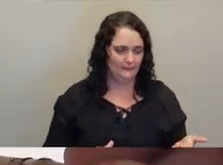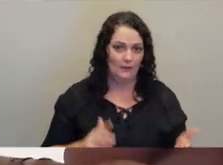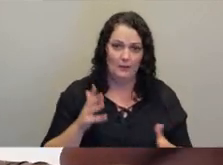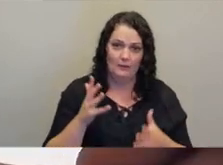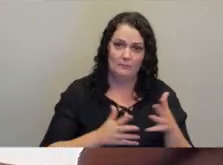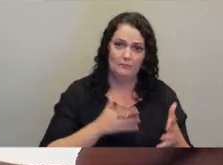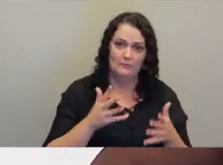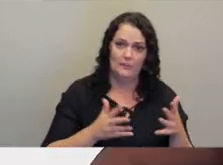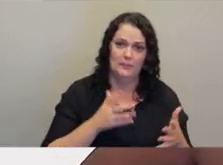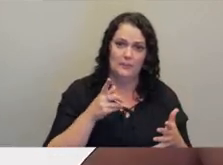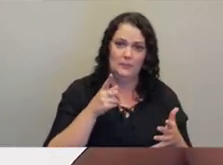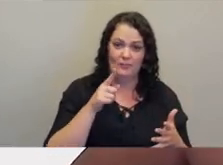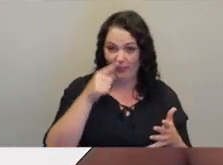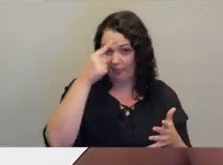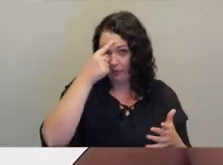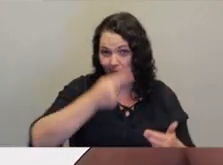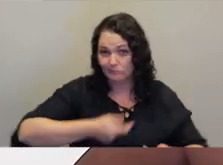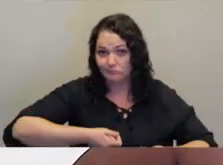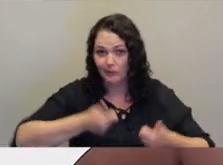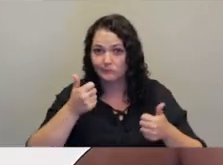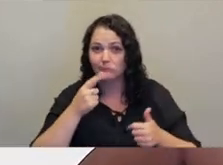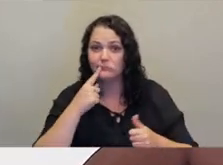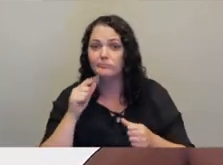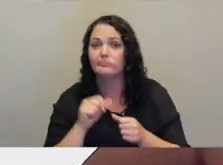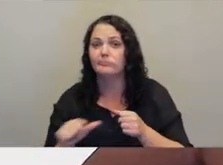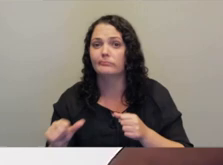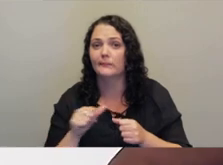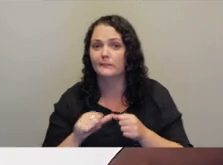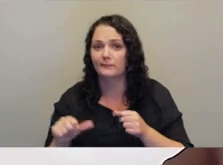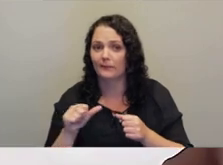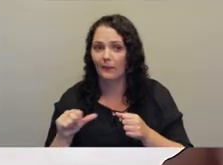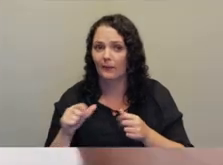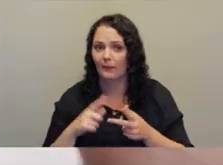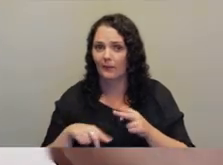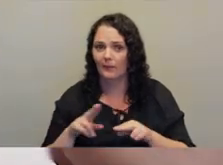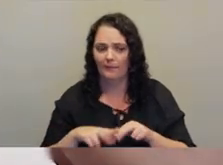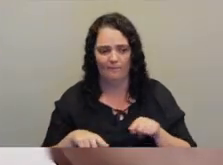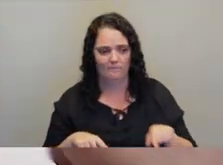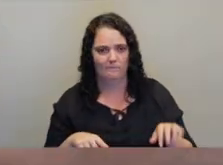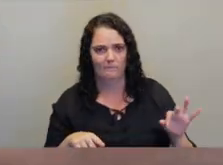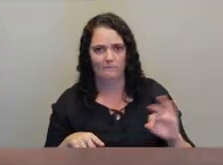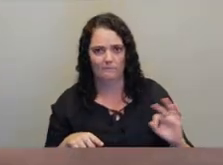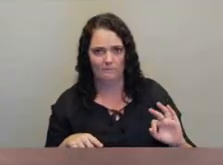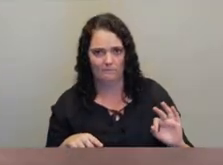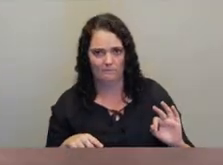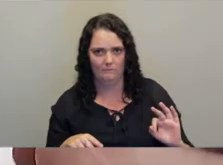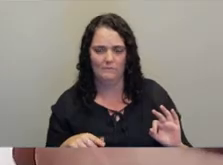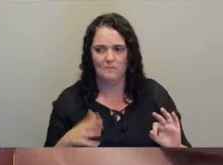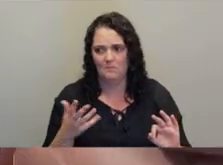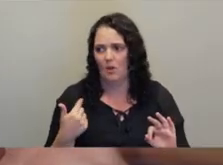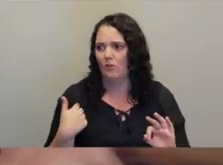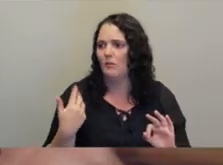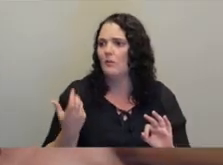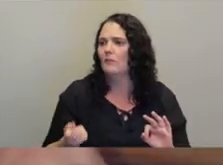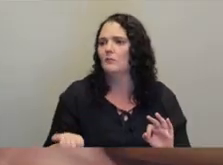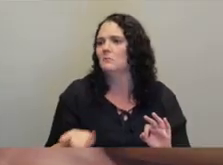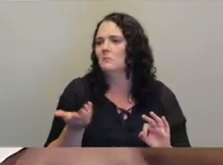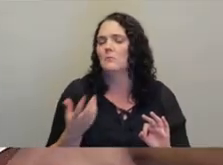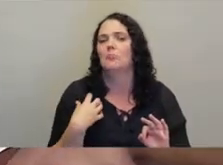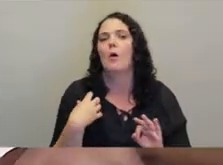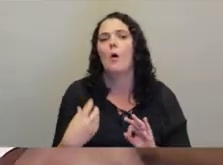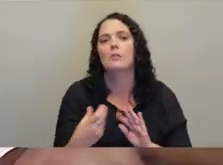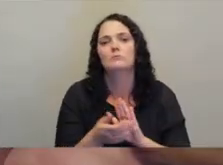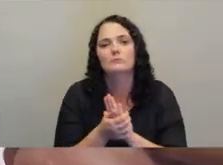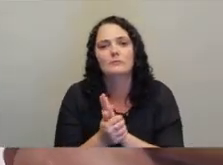okay, well, it's a bad drawing because I don't have enough control or enough skill, does that mean that having a lot of skill makes good